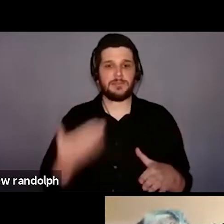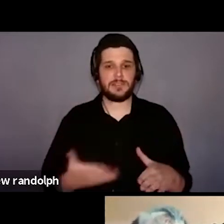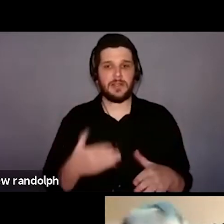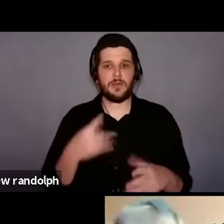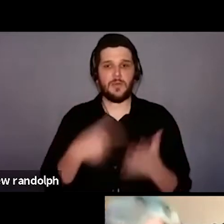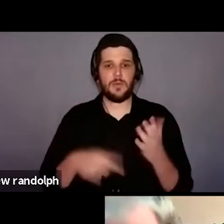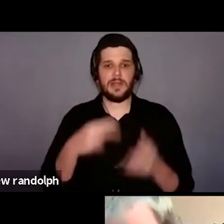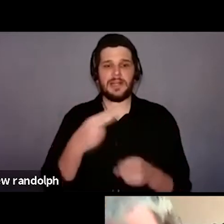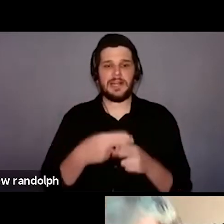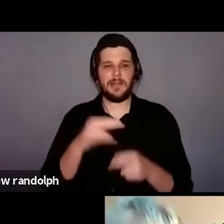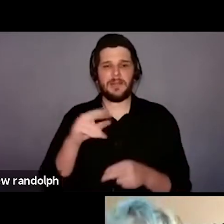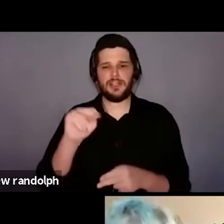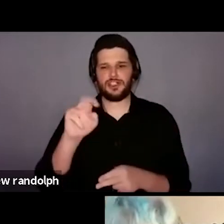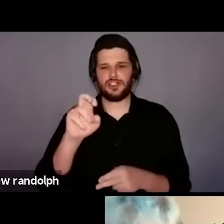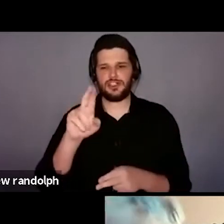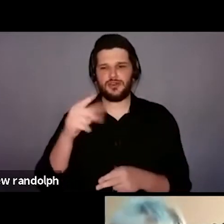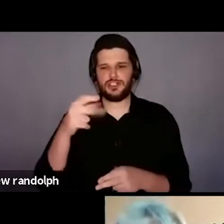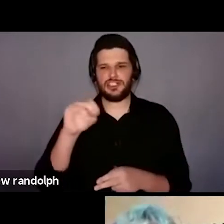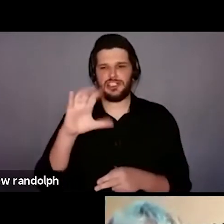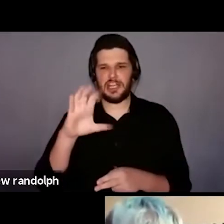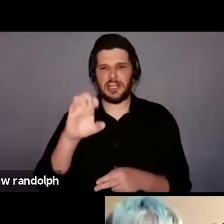as eugenics.